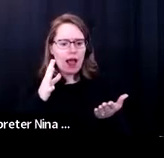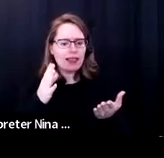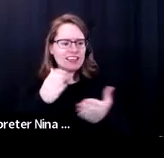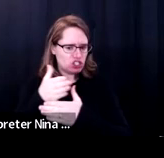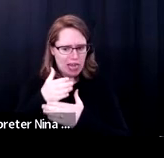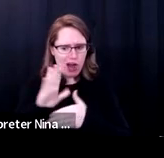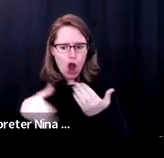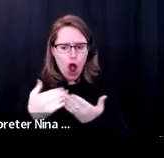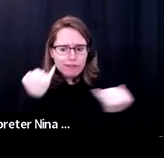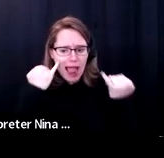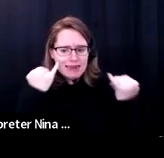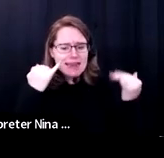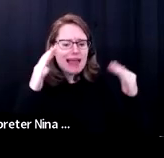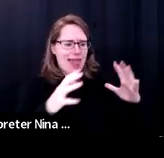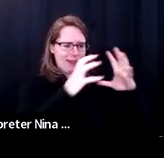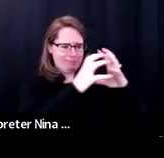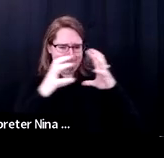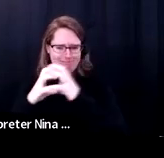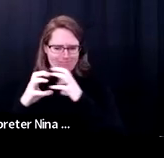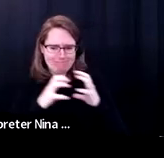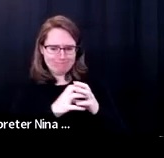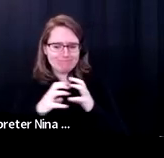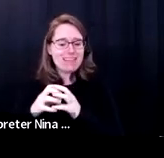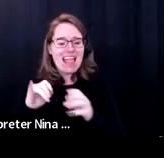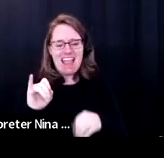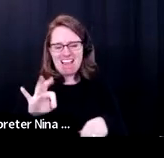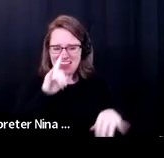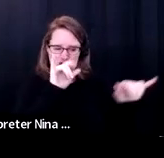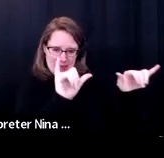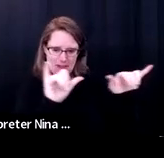try to cluster them into similar intent or theme.